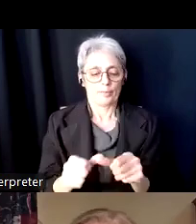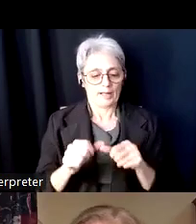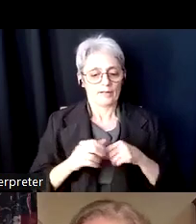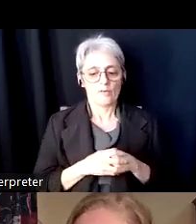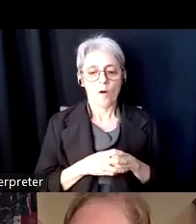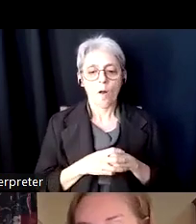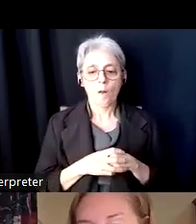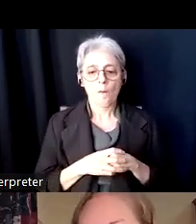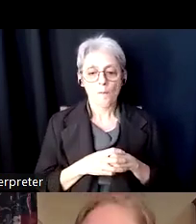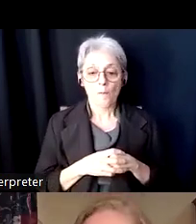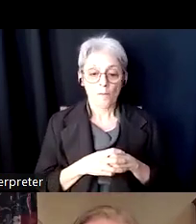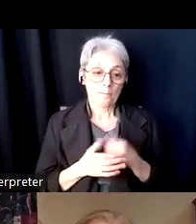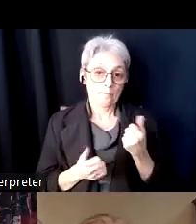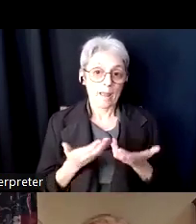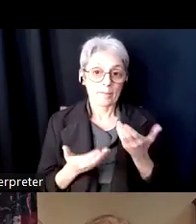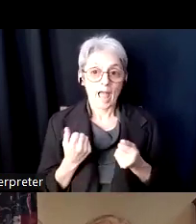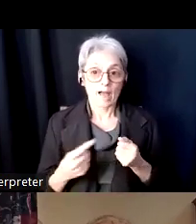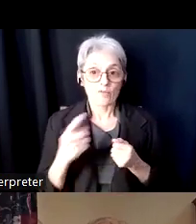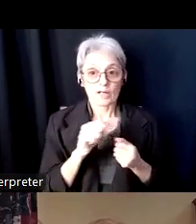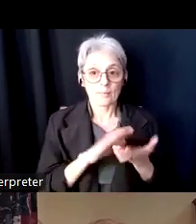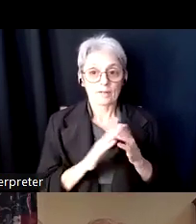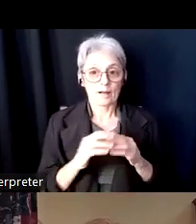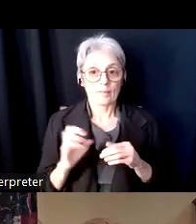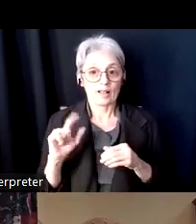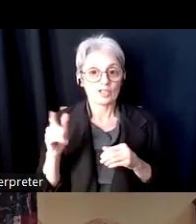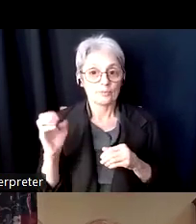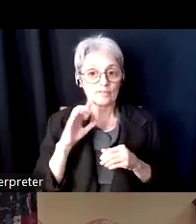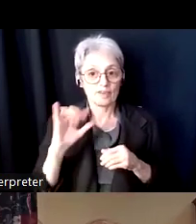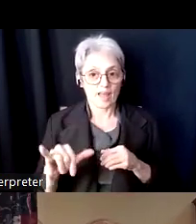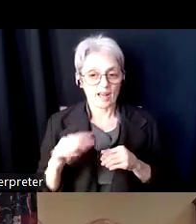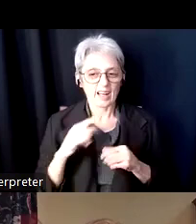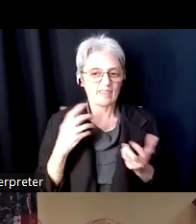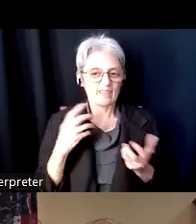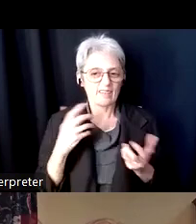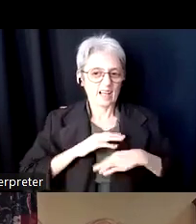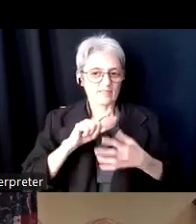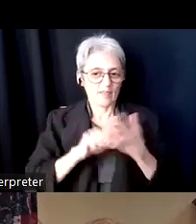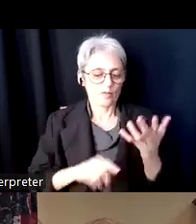everyone's eligible for. It meets the criteria. So we go to the next slide.